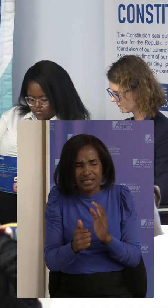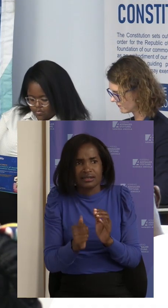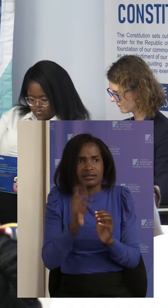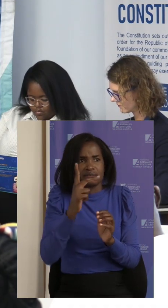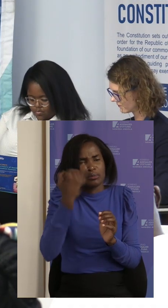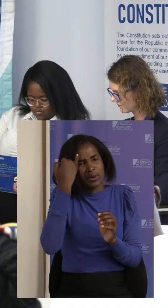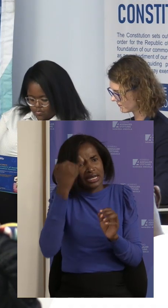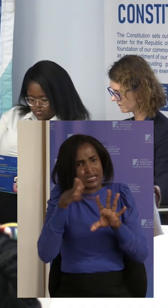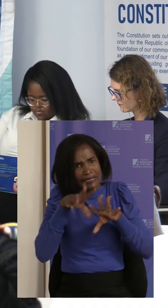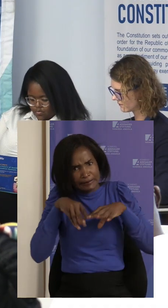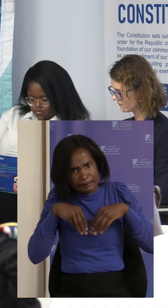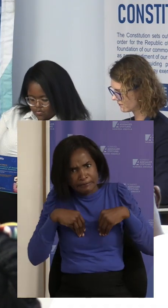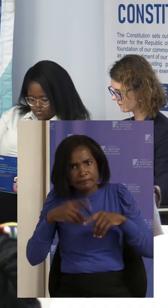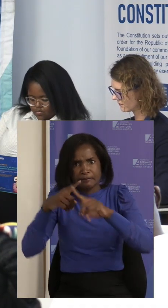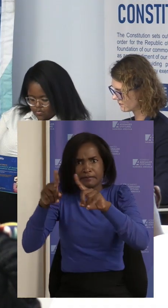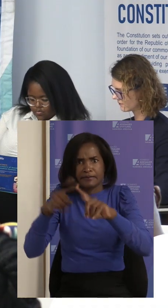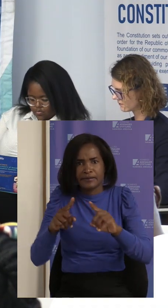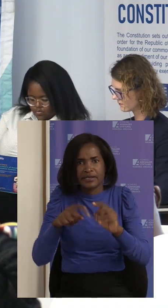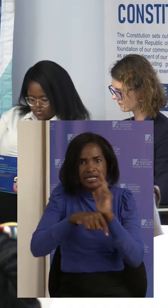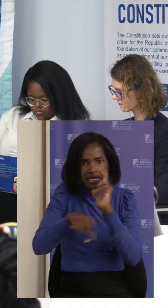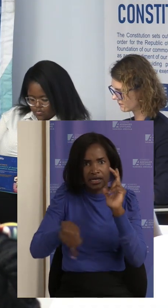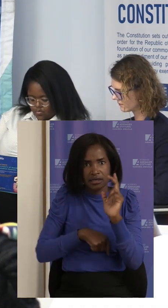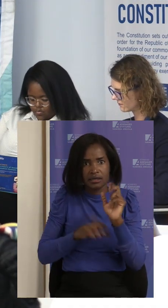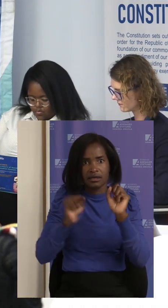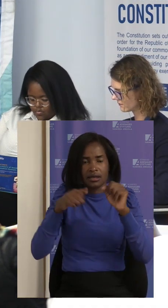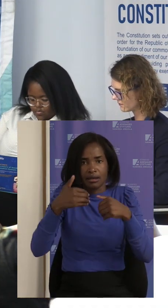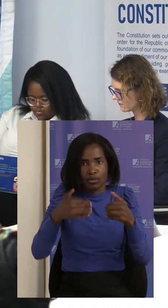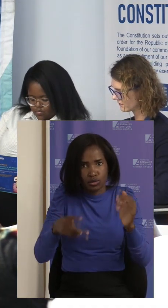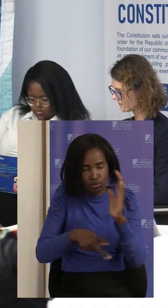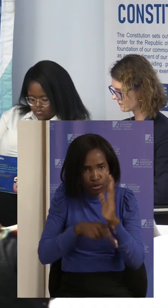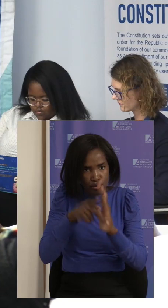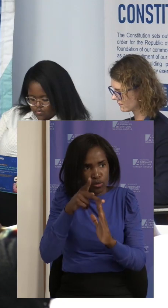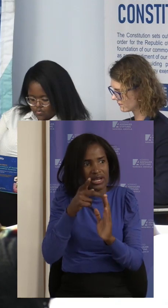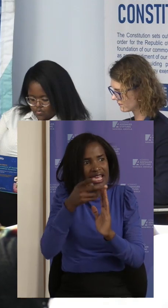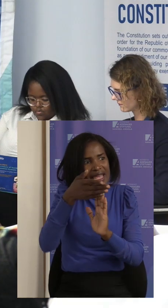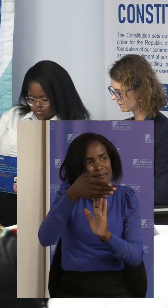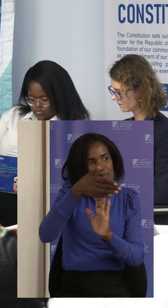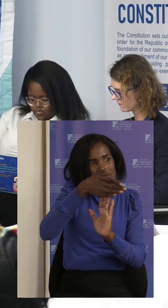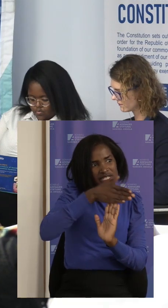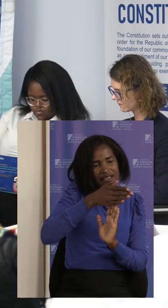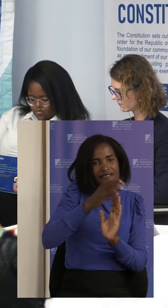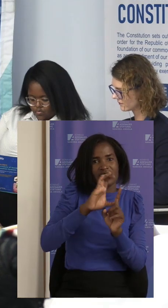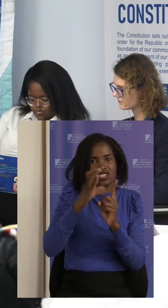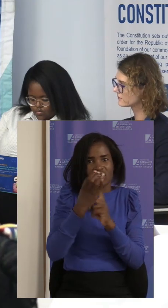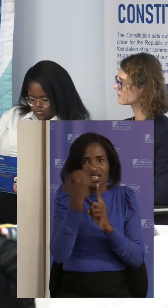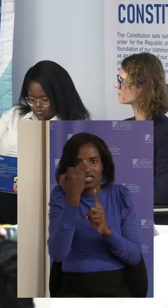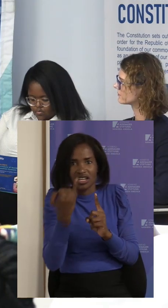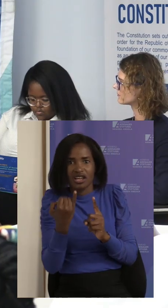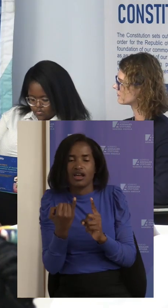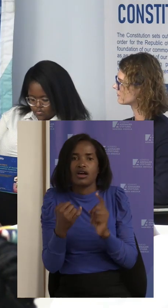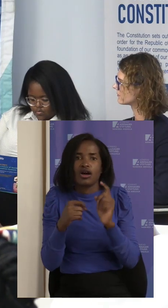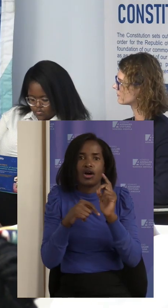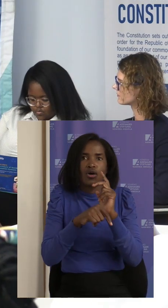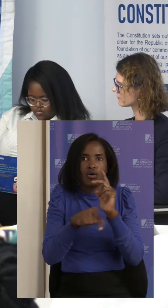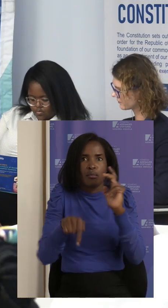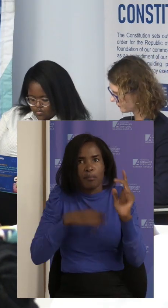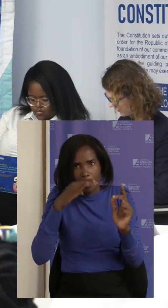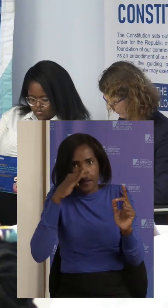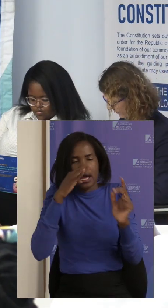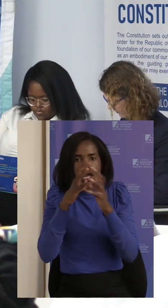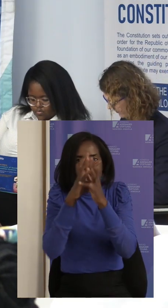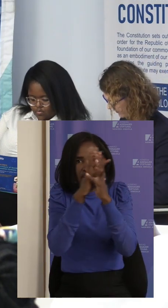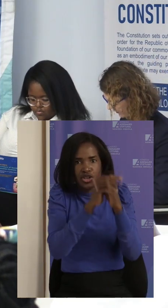nation which is able to promote and preserve its arts and culture, for nationhood, and unity